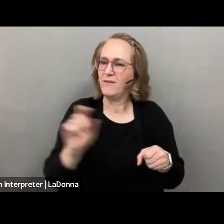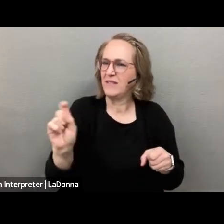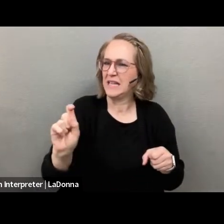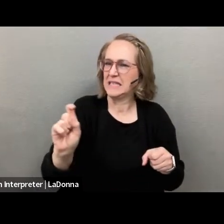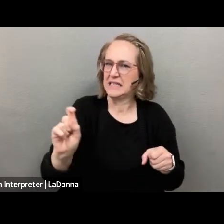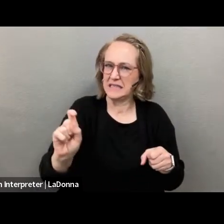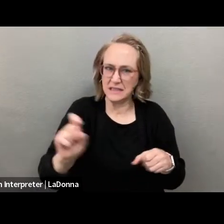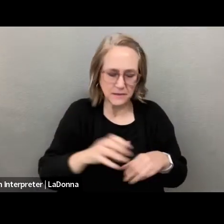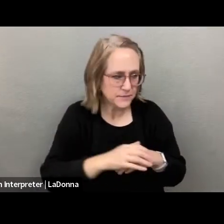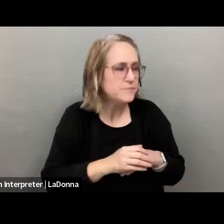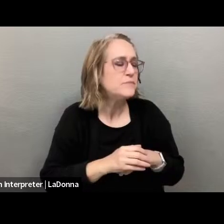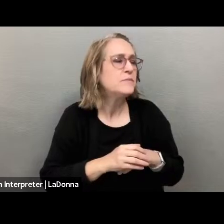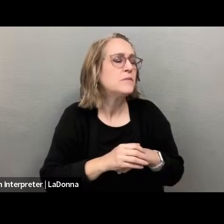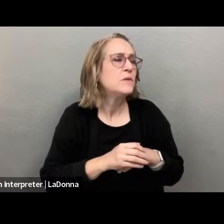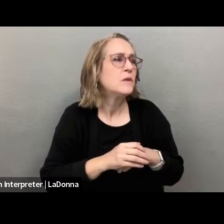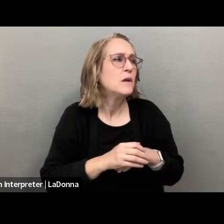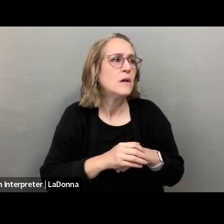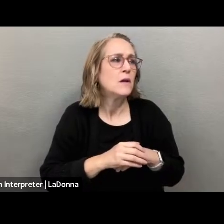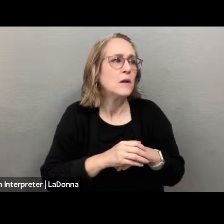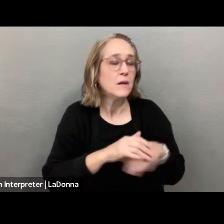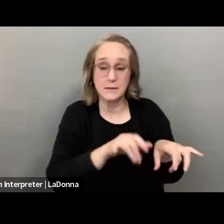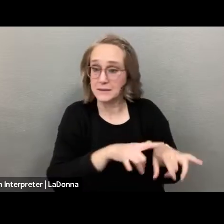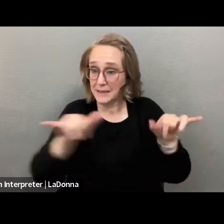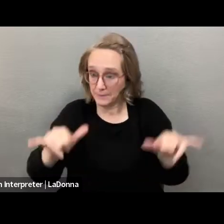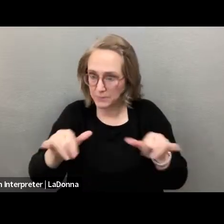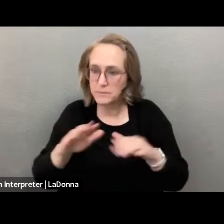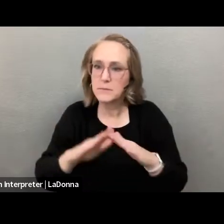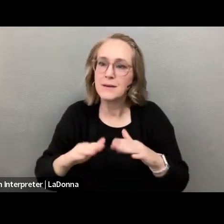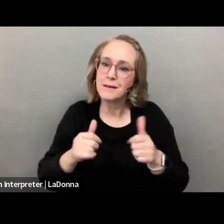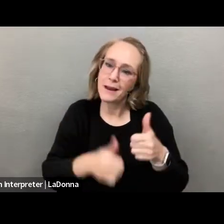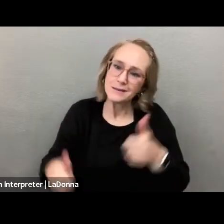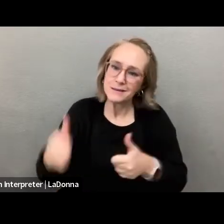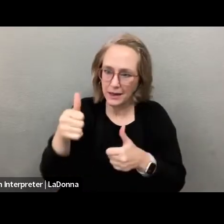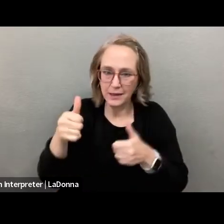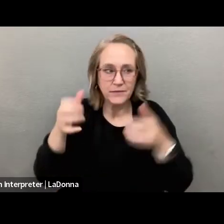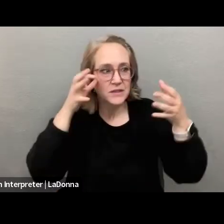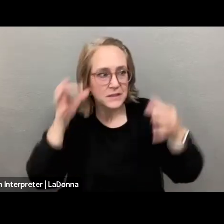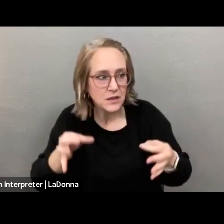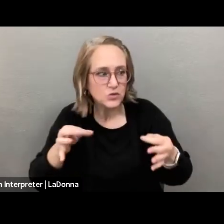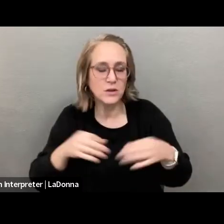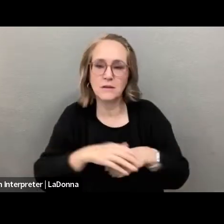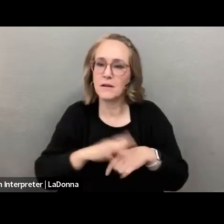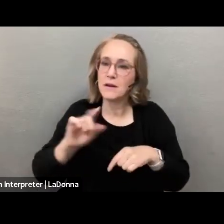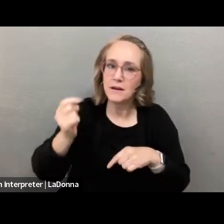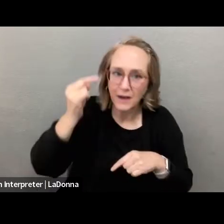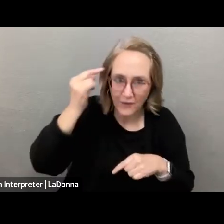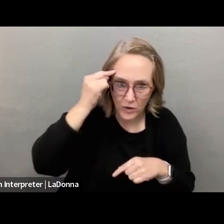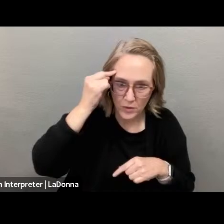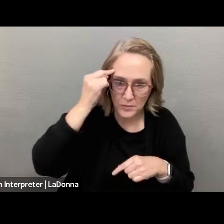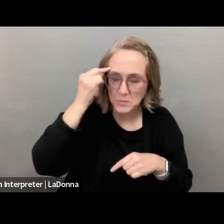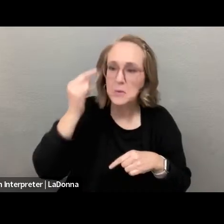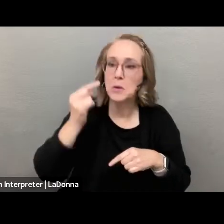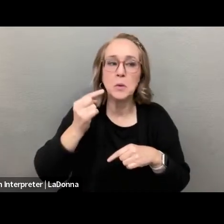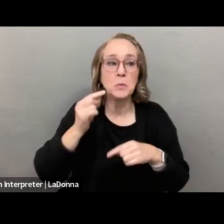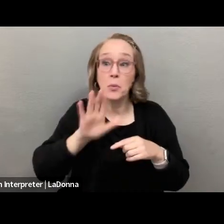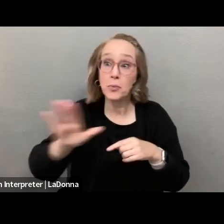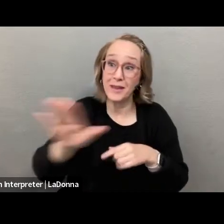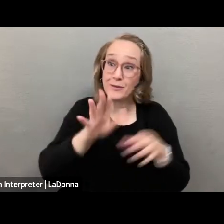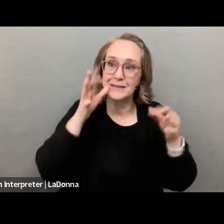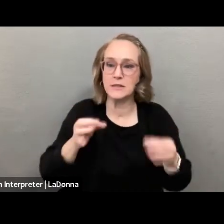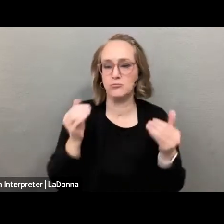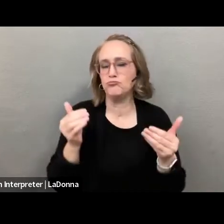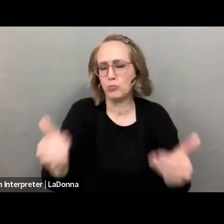the executive and governmental decision that will take place going forward.